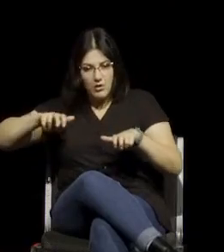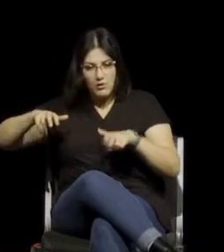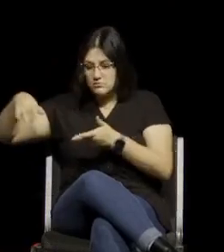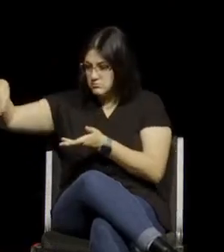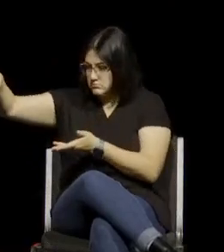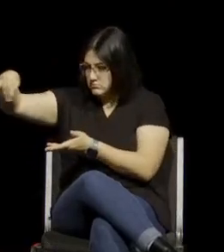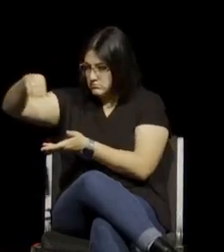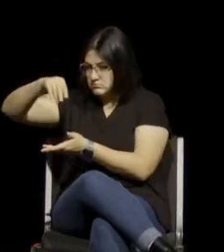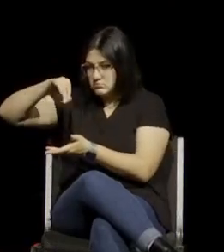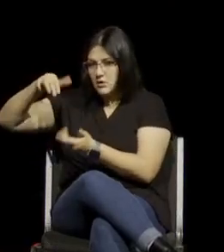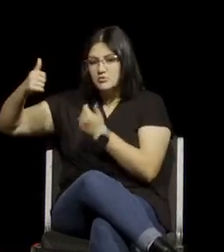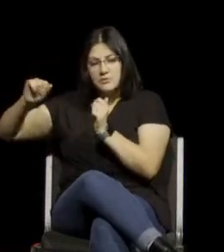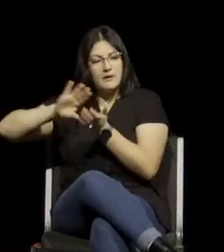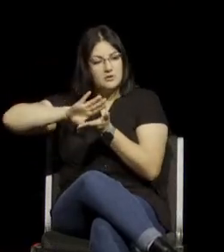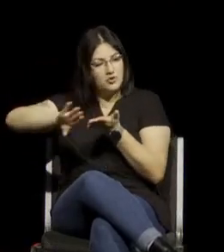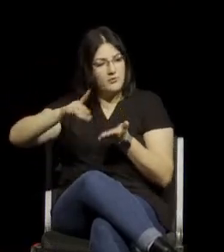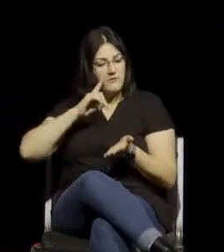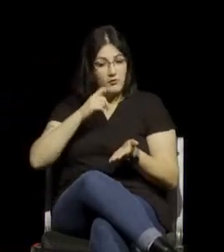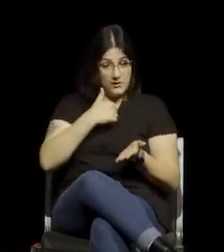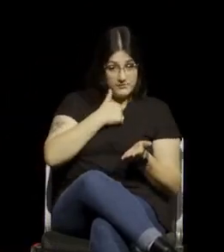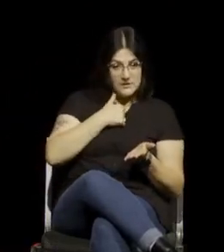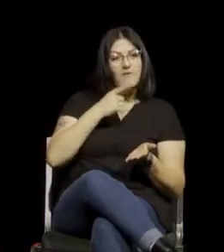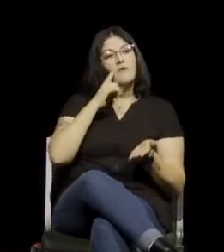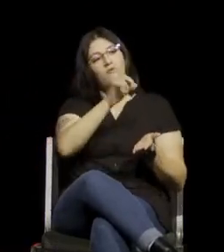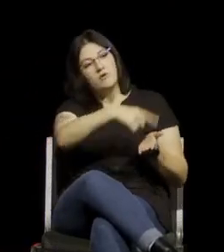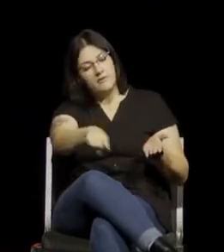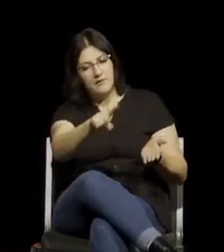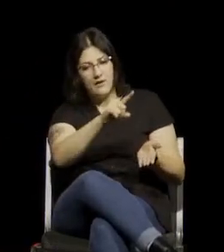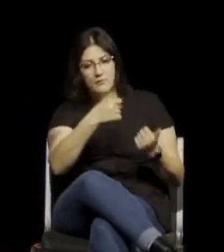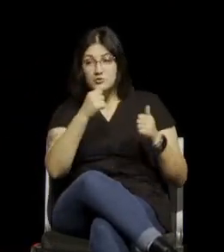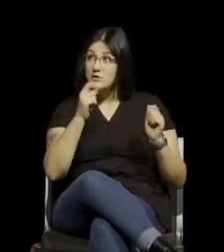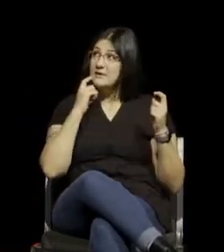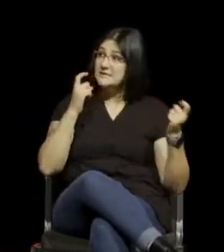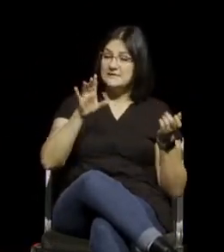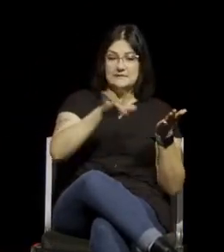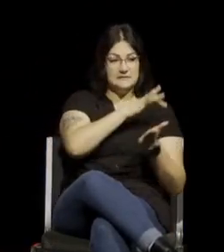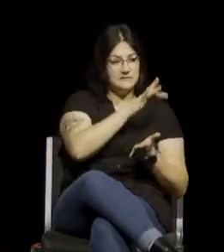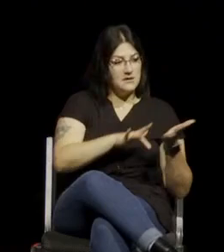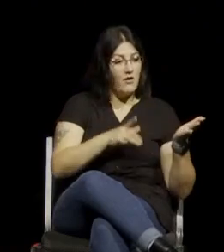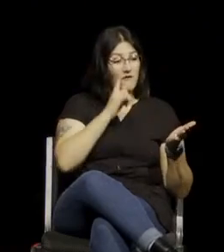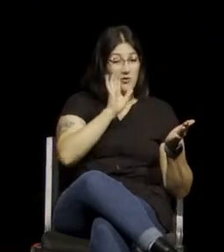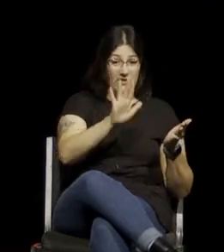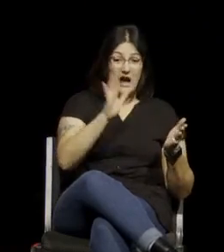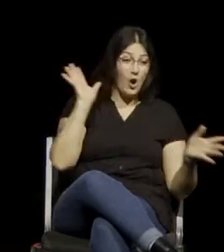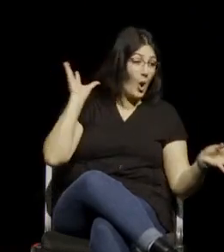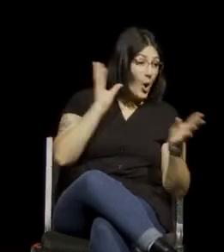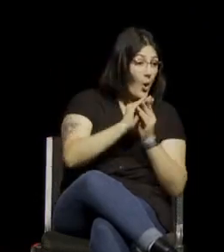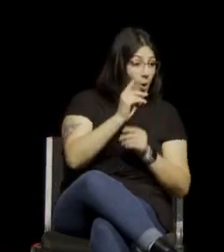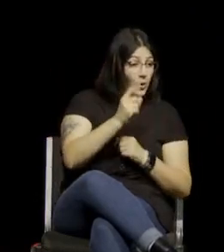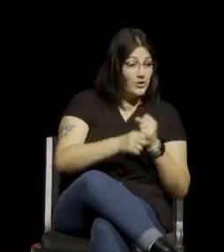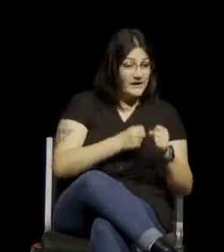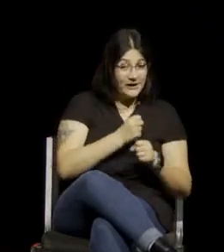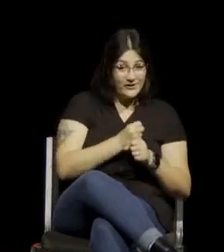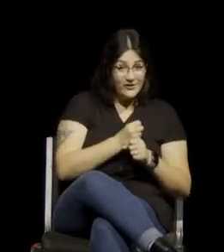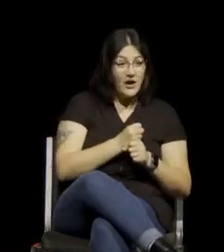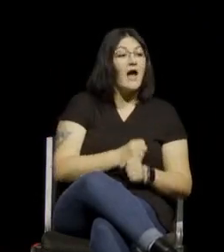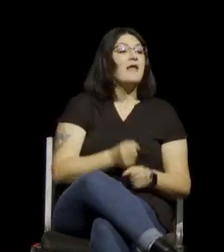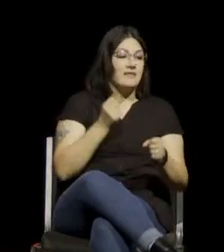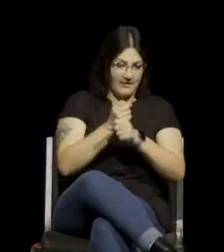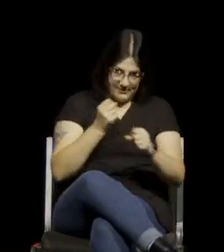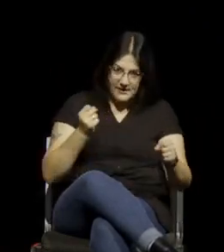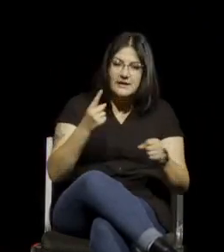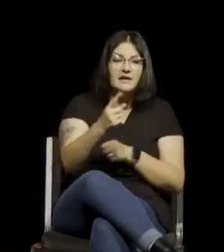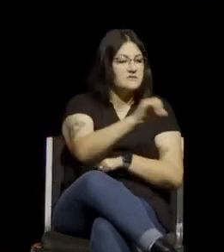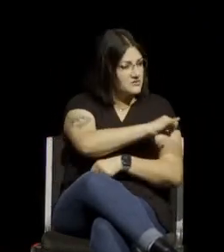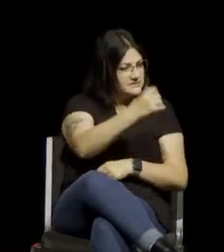make atonement for himself and the people for all of their sins committed during the year that just ended. And then the next year, on the 10th